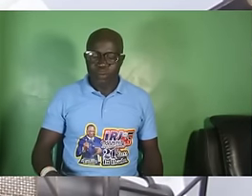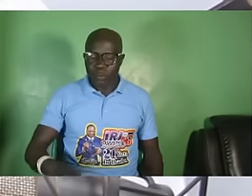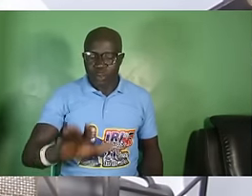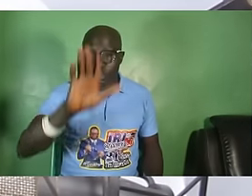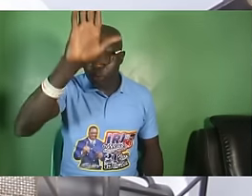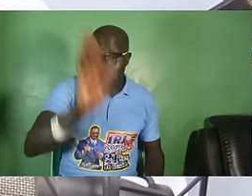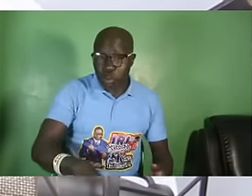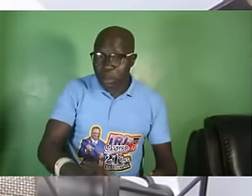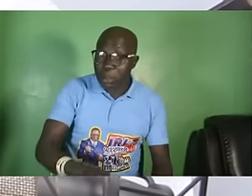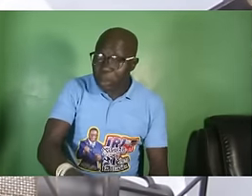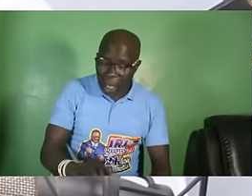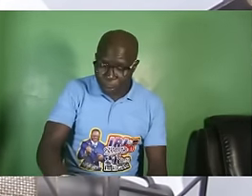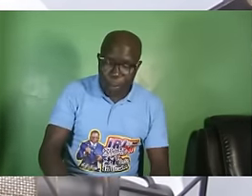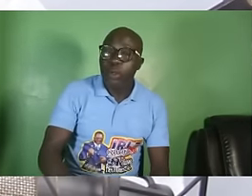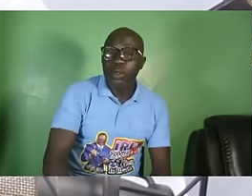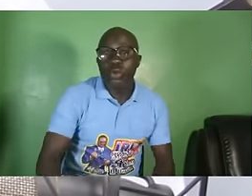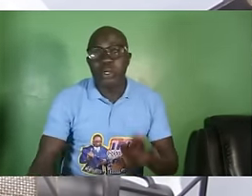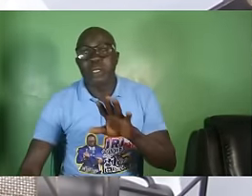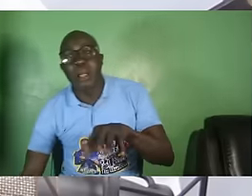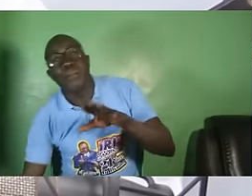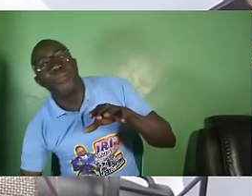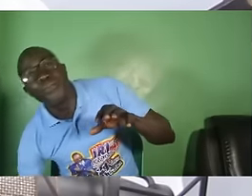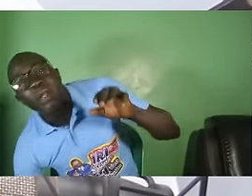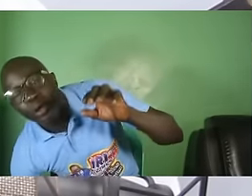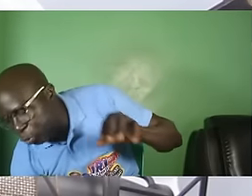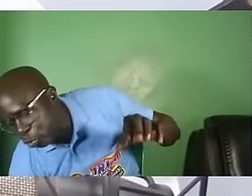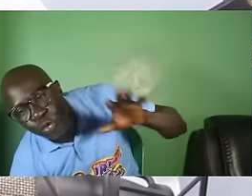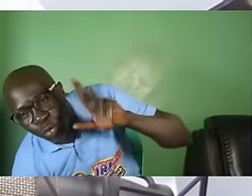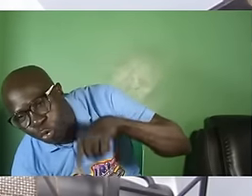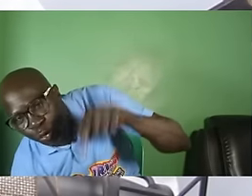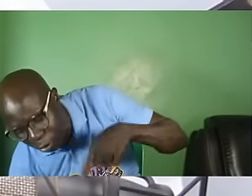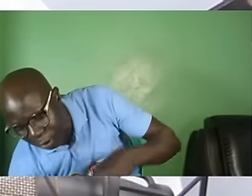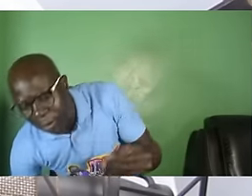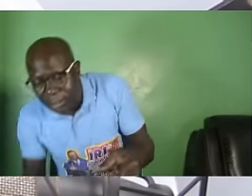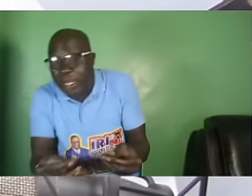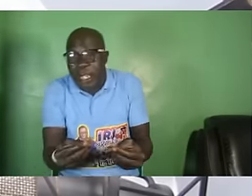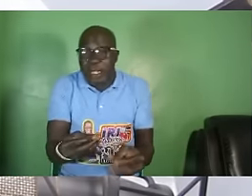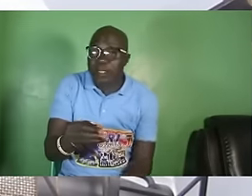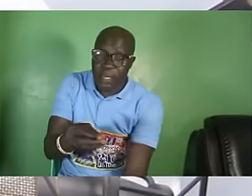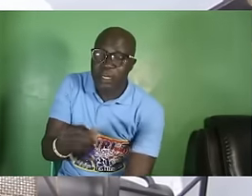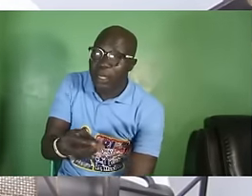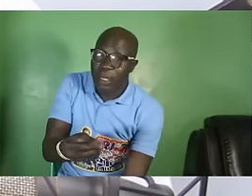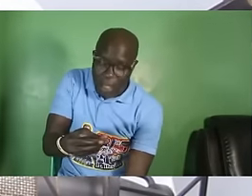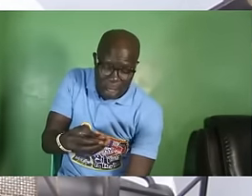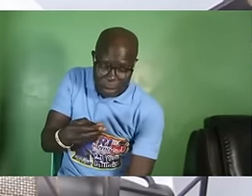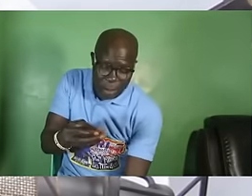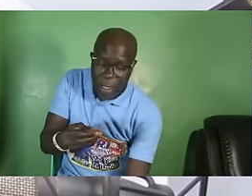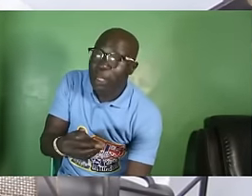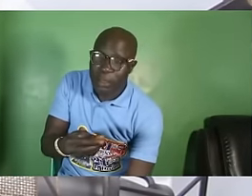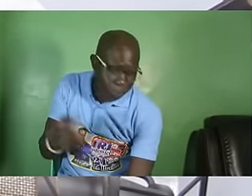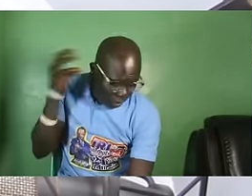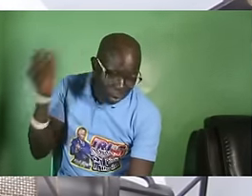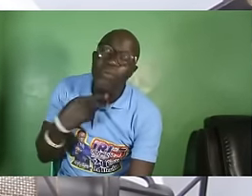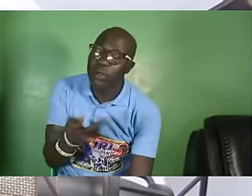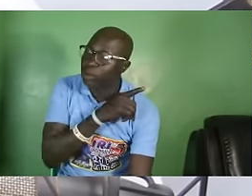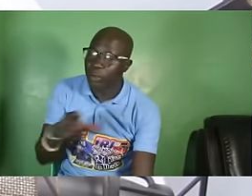You will tap the head three times. Tap the ground three so times. Ile. All ye heads. Ile. Heads. Ile. Heads. Go